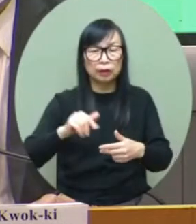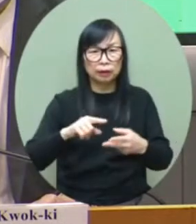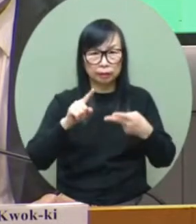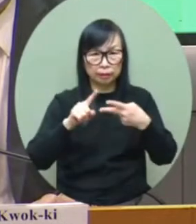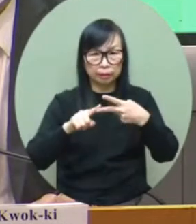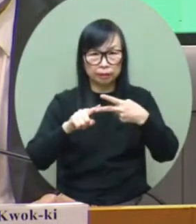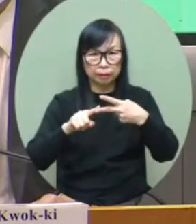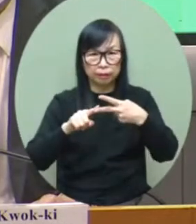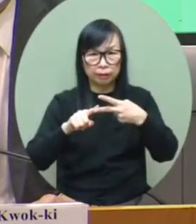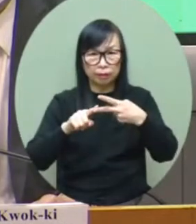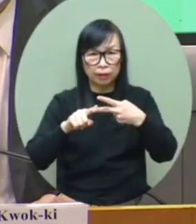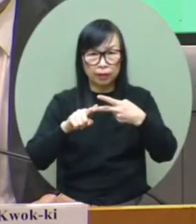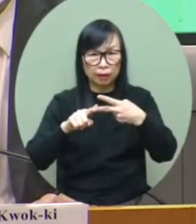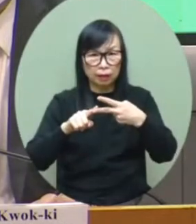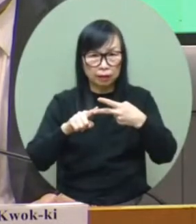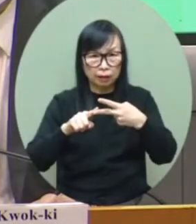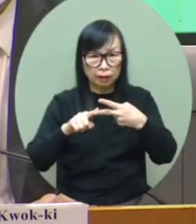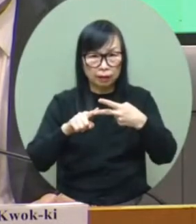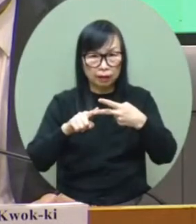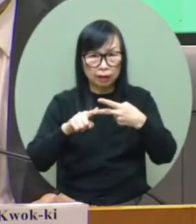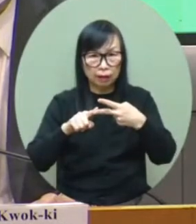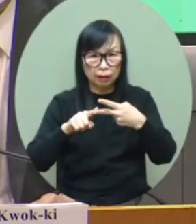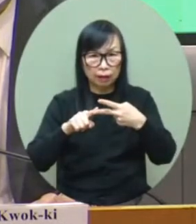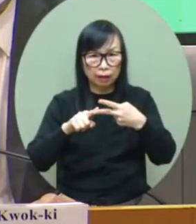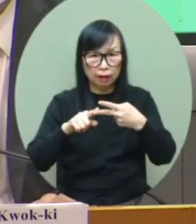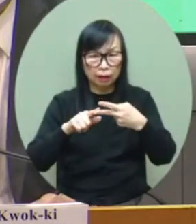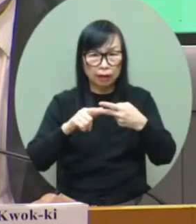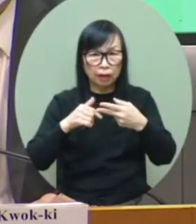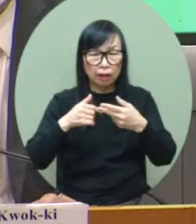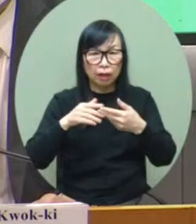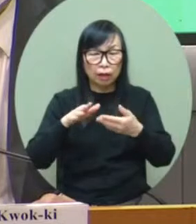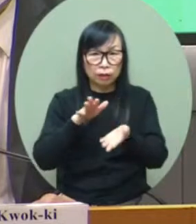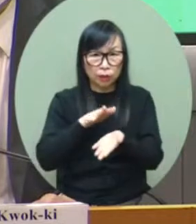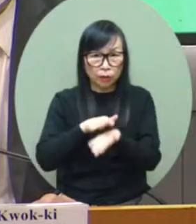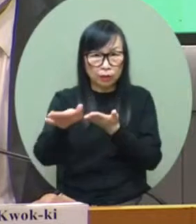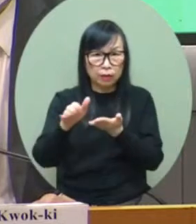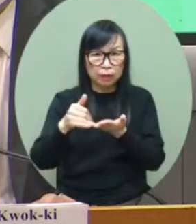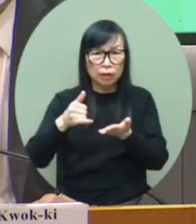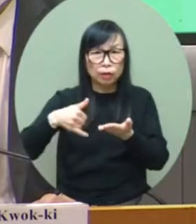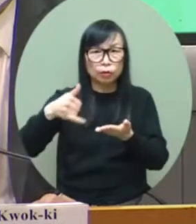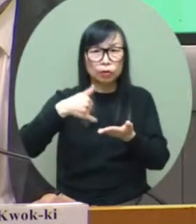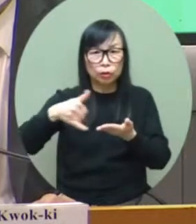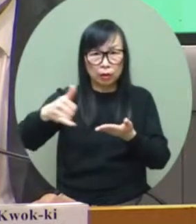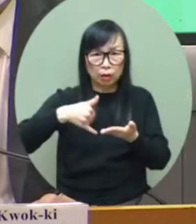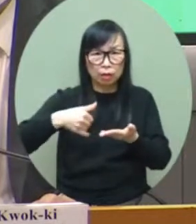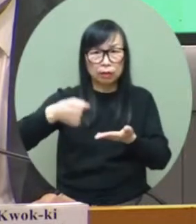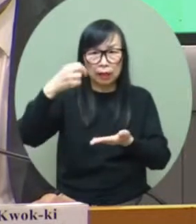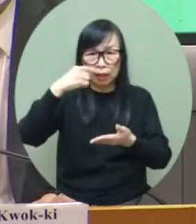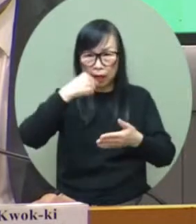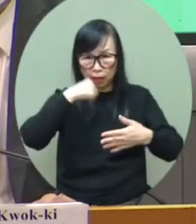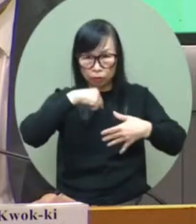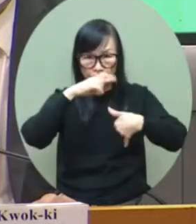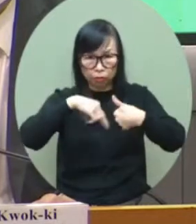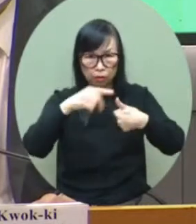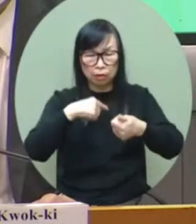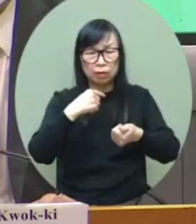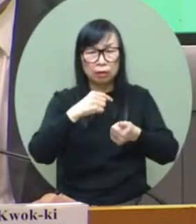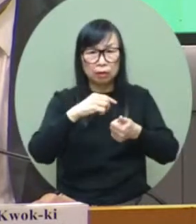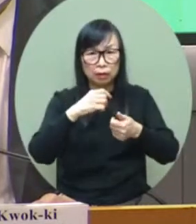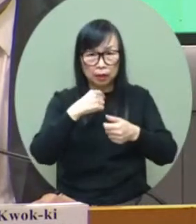travelers. There is no need to make booking. You can go freely across the BCP. And secondly, we